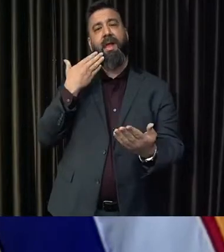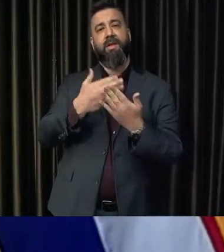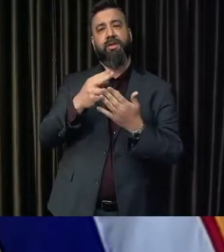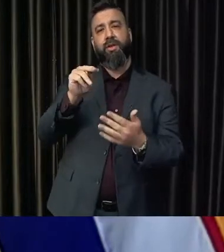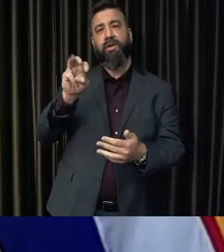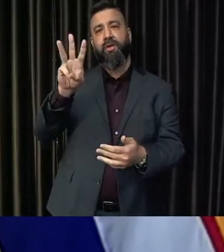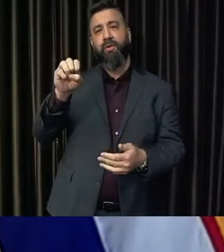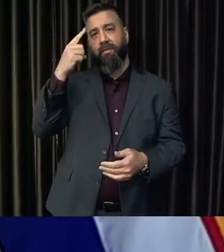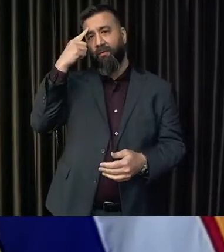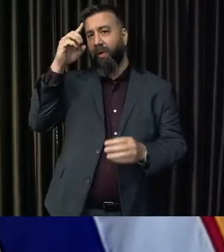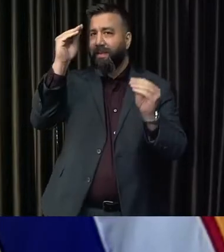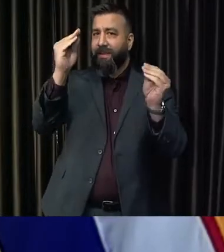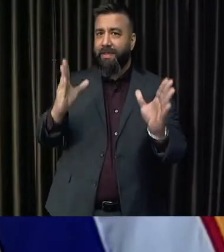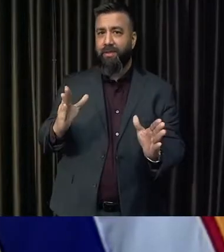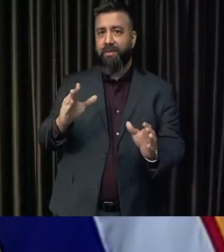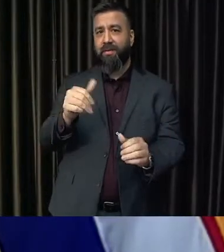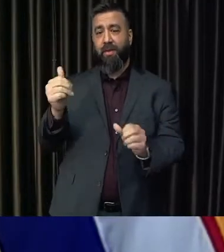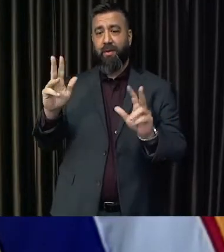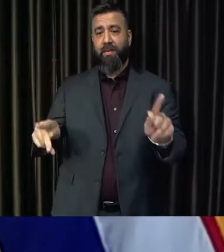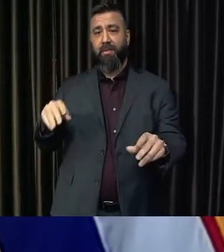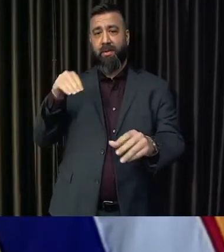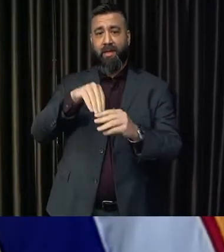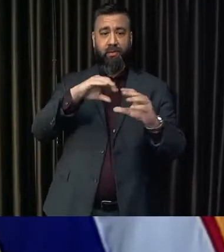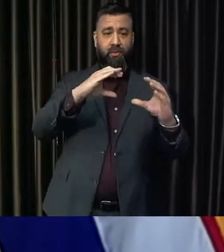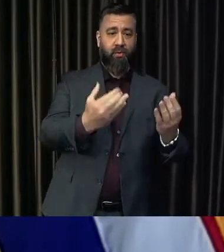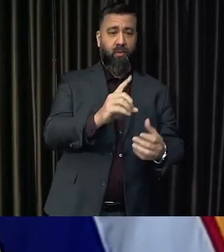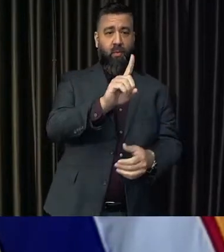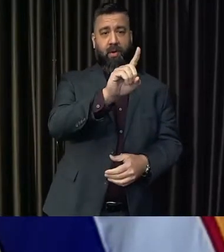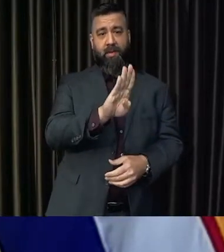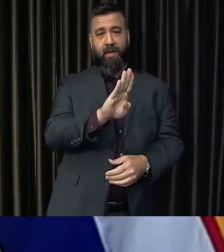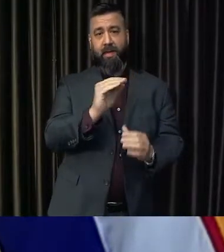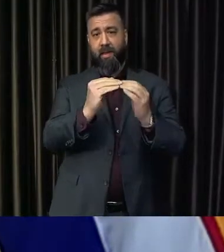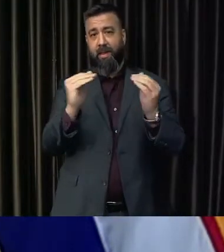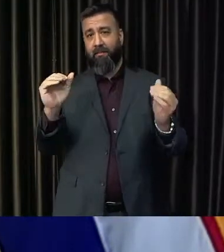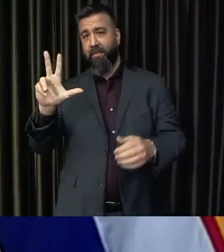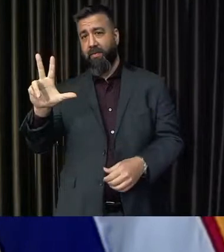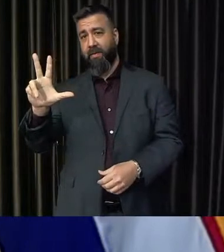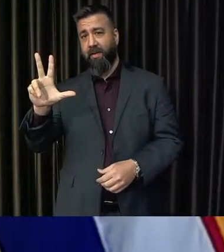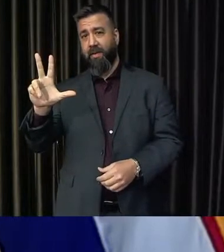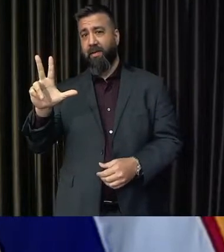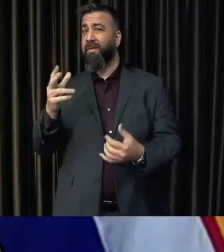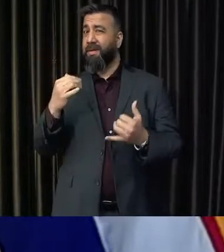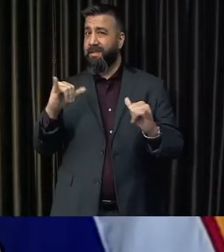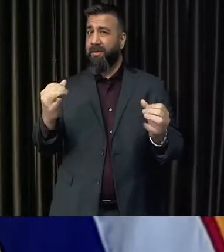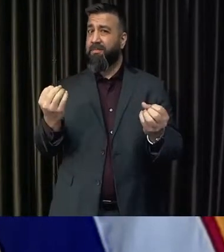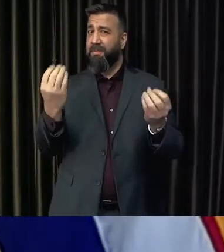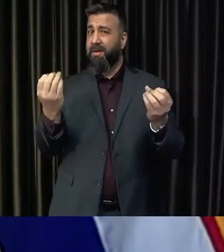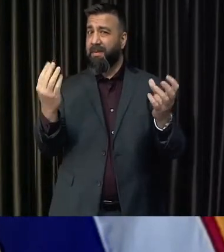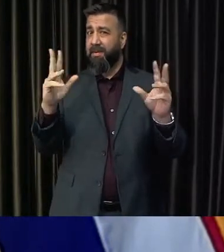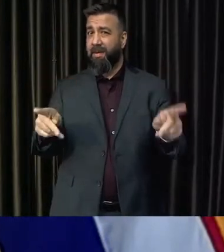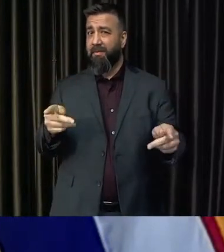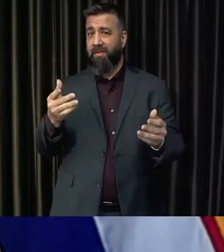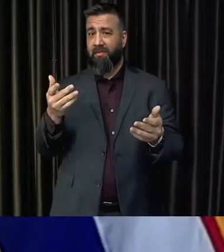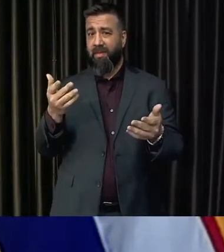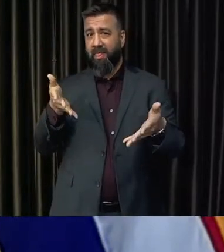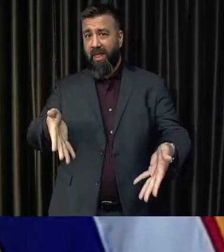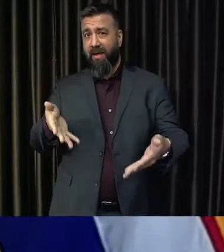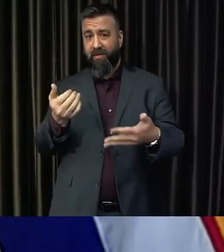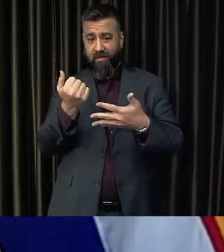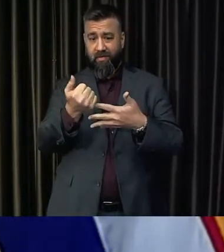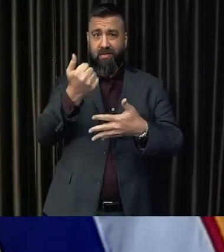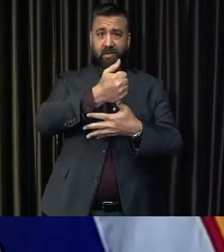for teachers and others in 1B Tier 3. There remain hundreds of thousands of people in the tiers above who are